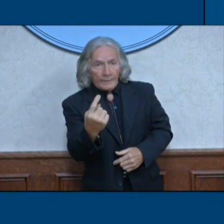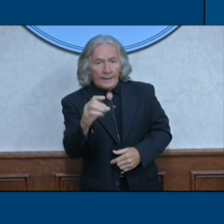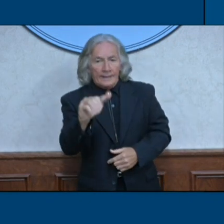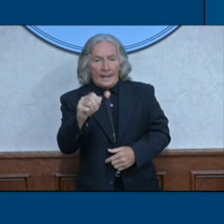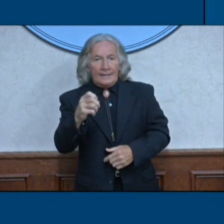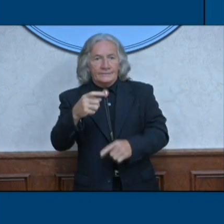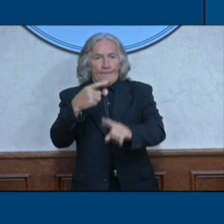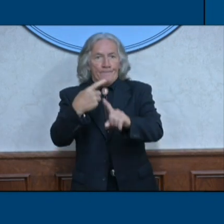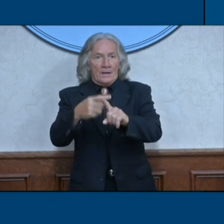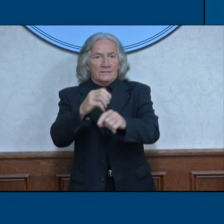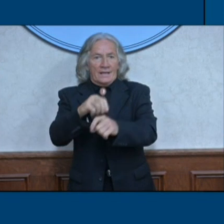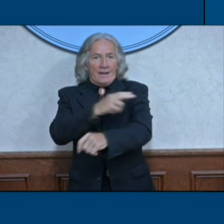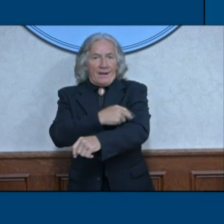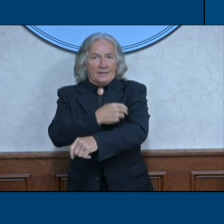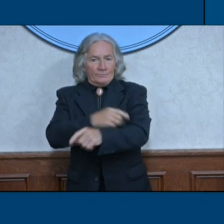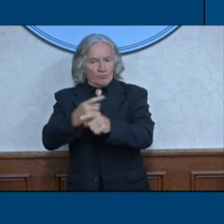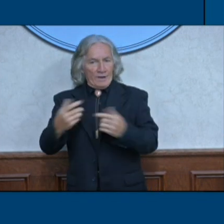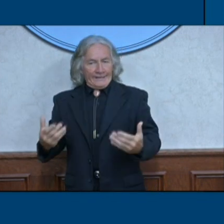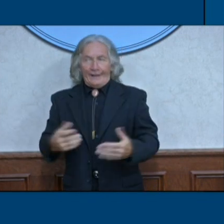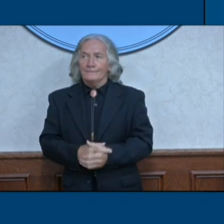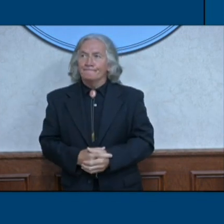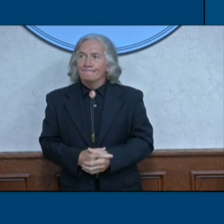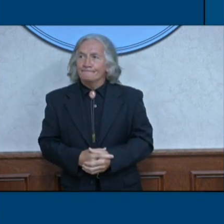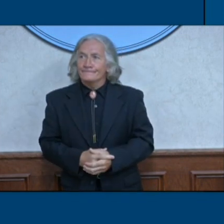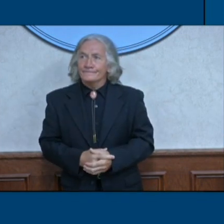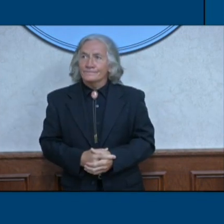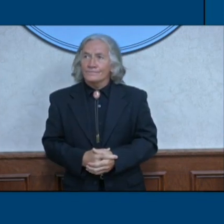patient that's in the hospital at this point in time.